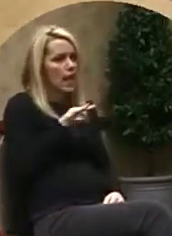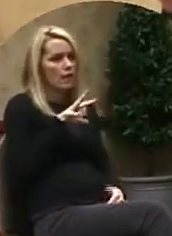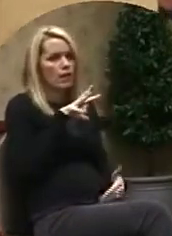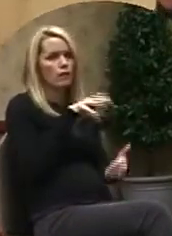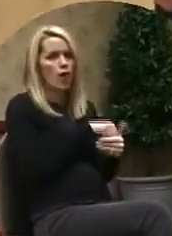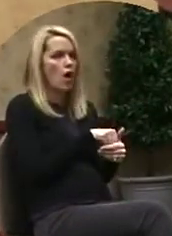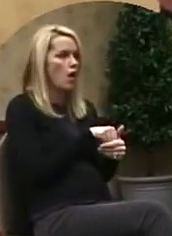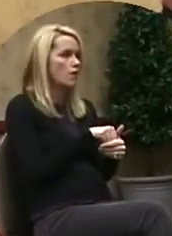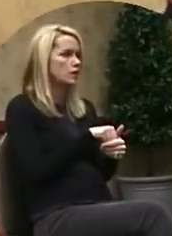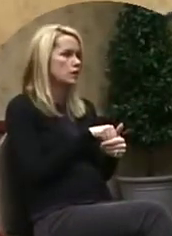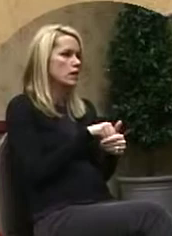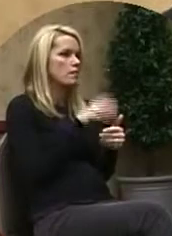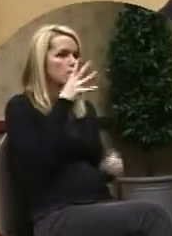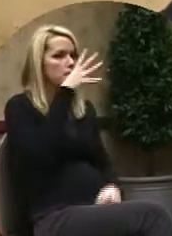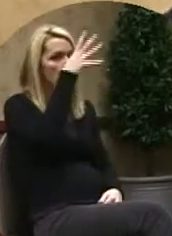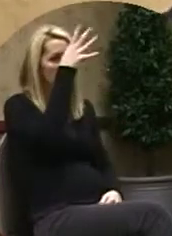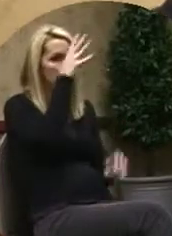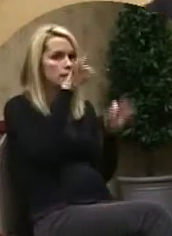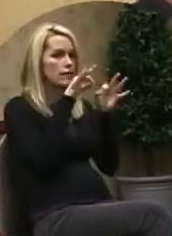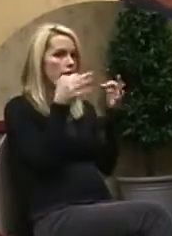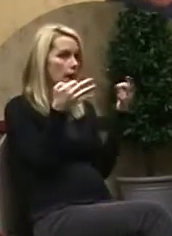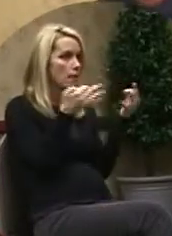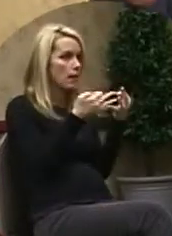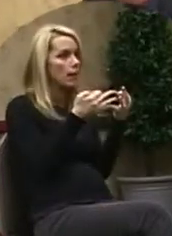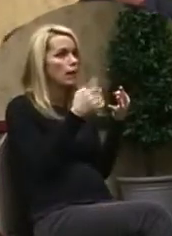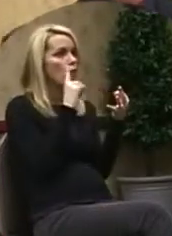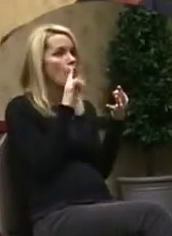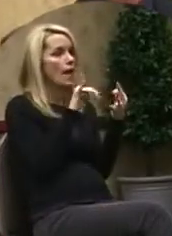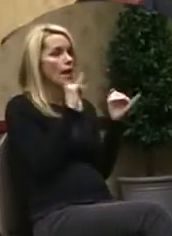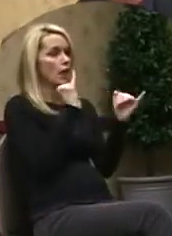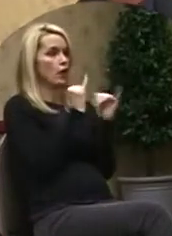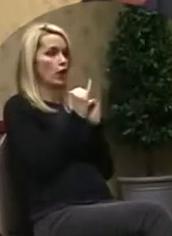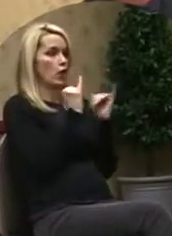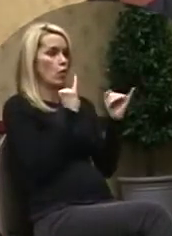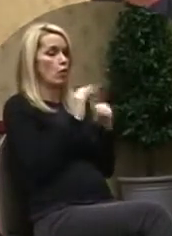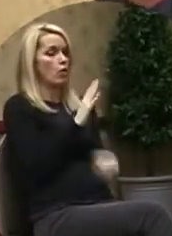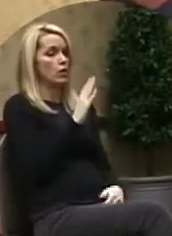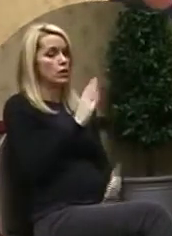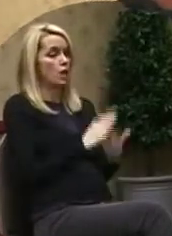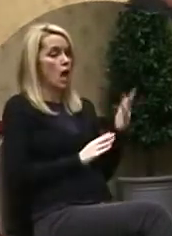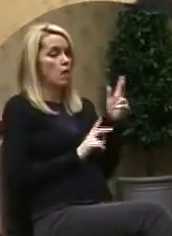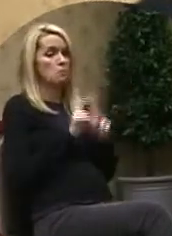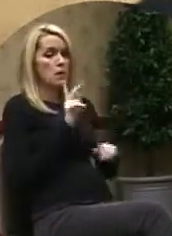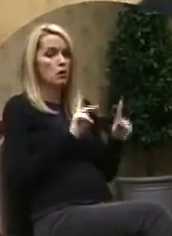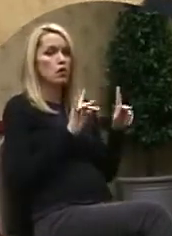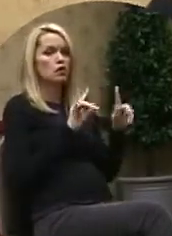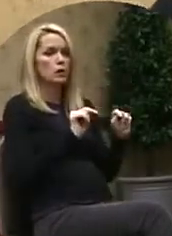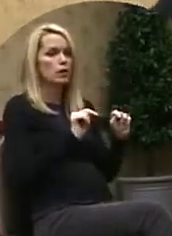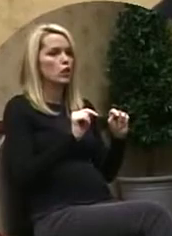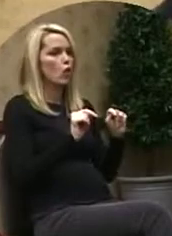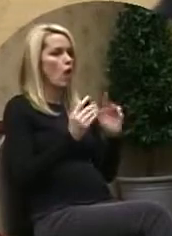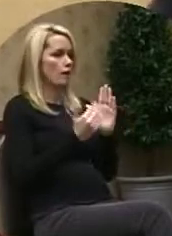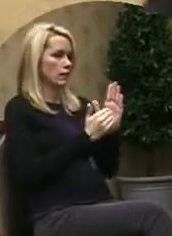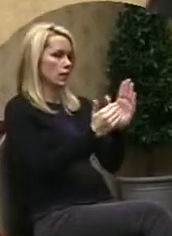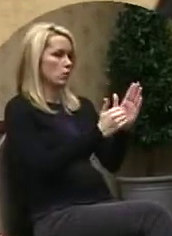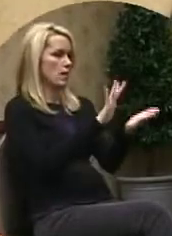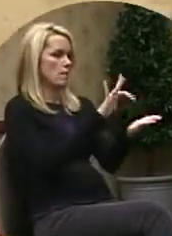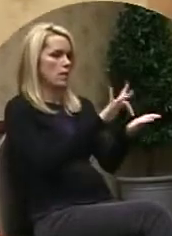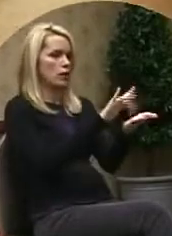with parents and family members. I've actually known people who do this pretty routinely with middle and high school